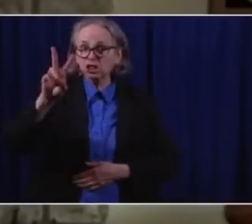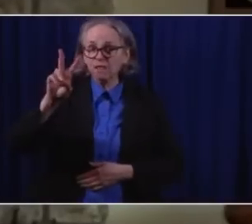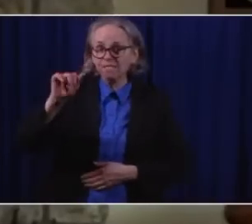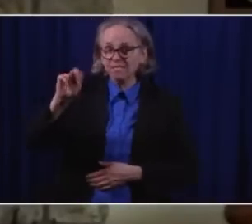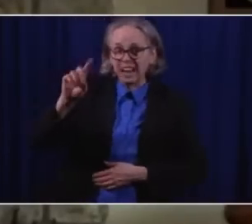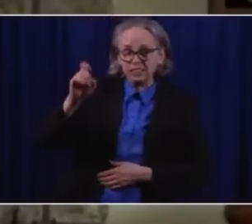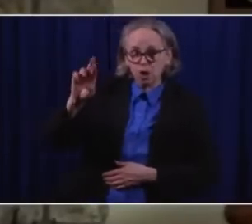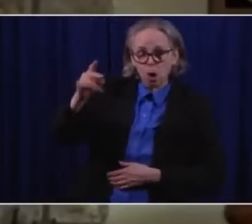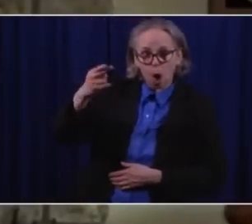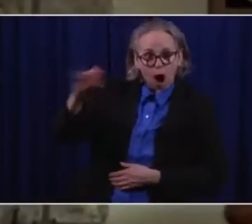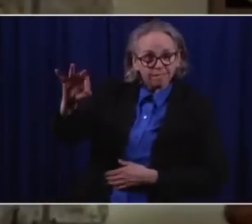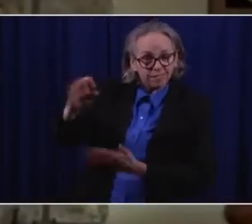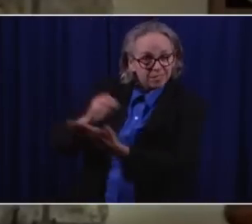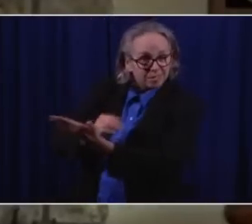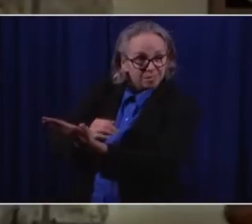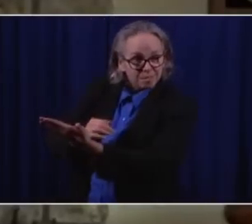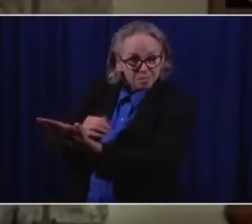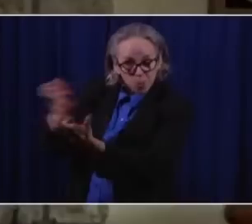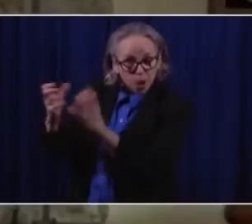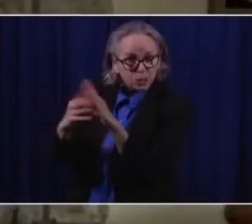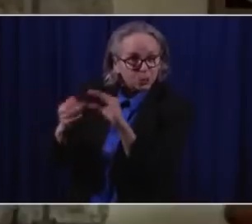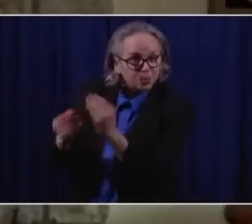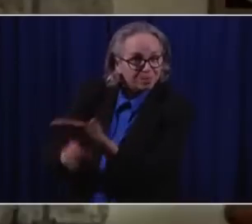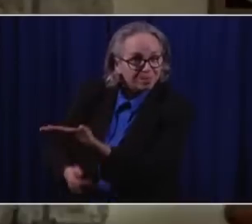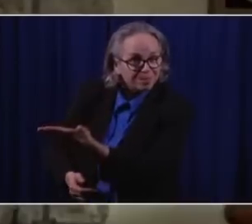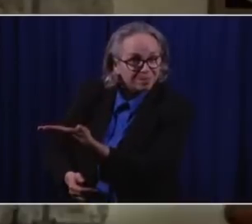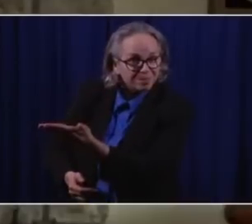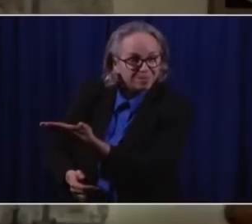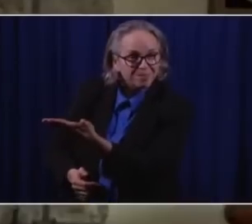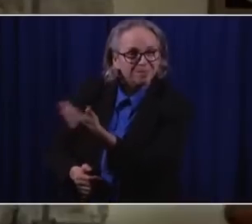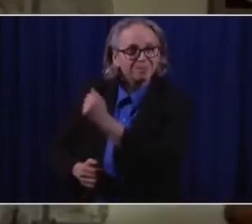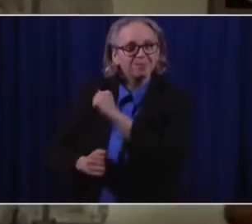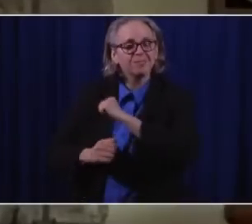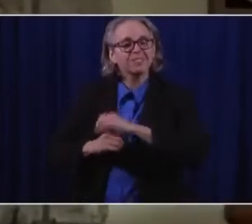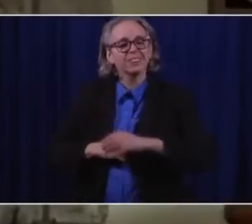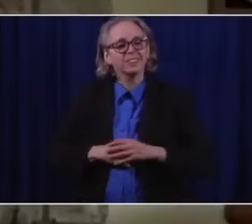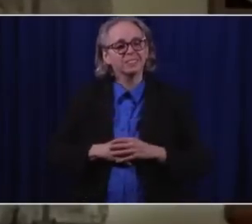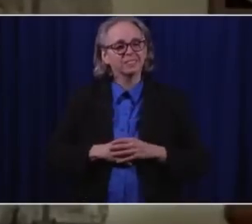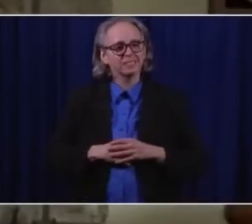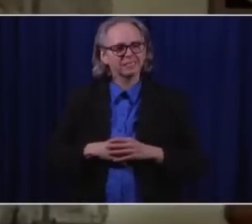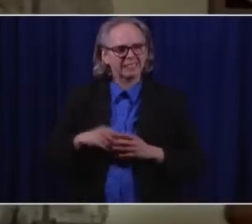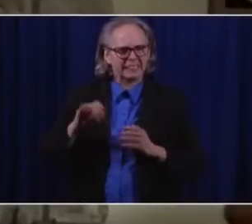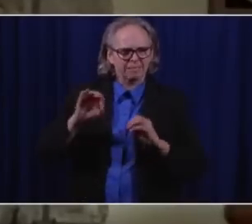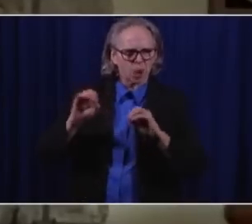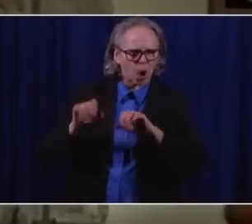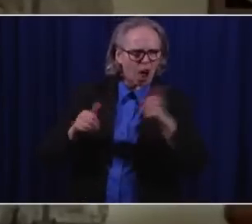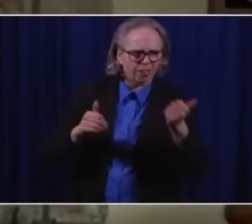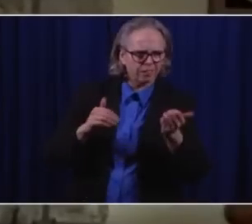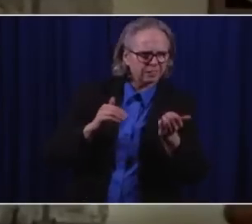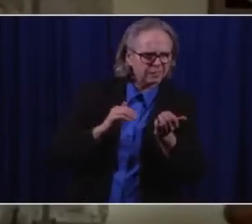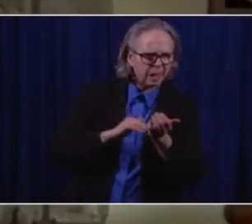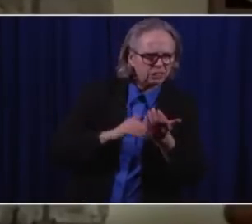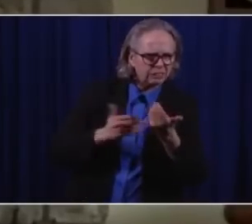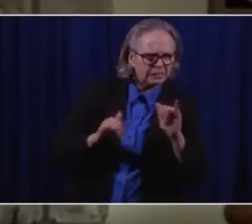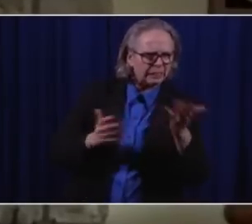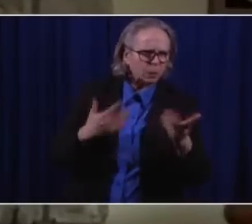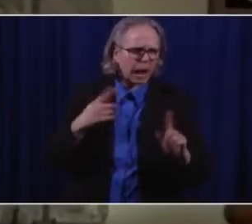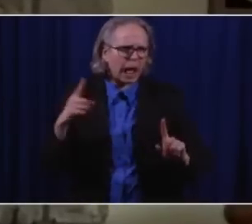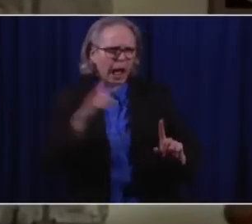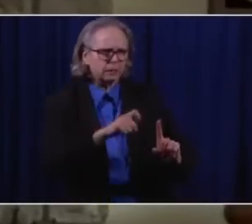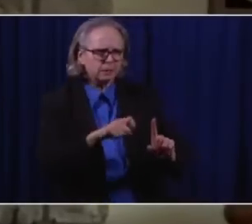Eric, anybody else, but Bruce, if you will start with you, and we'll see who anybody else wants to pop up and answer that. It's a great